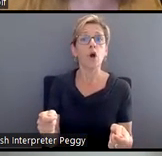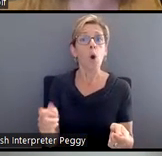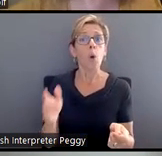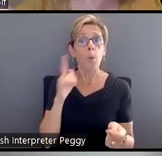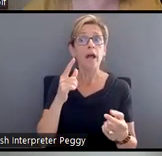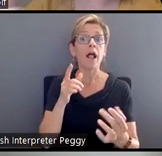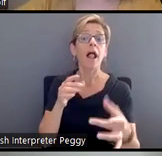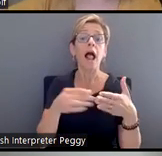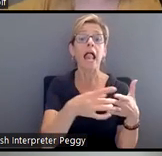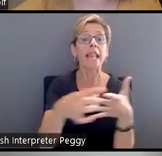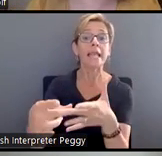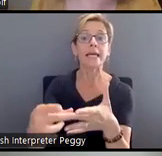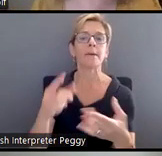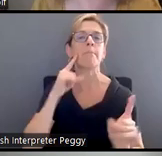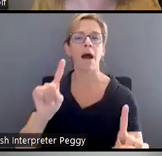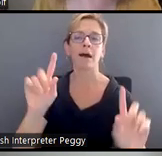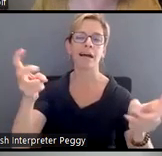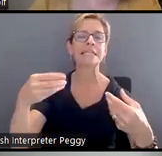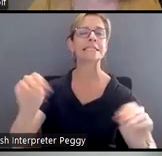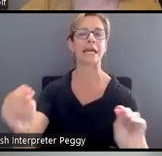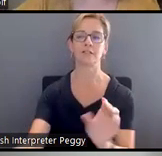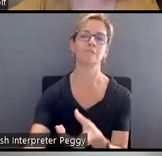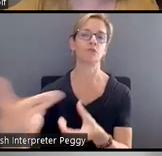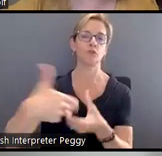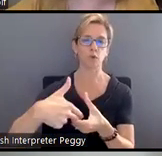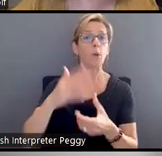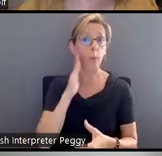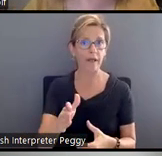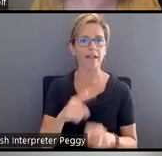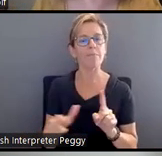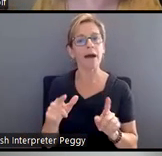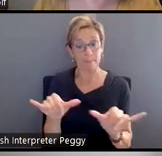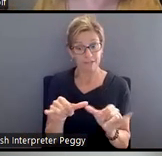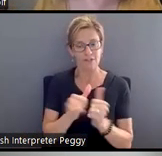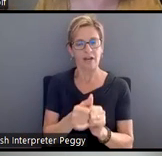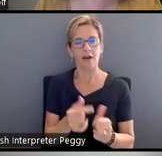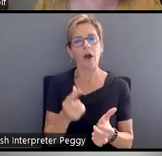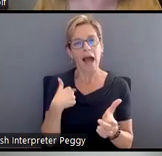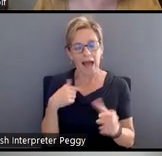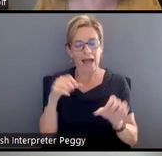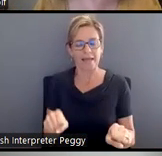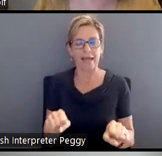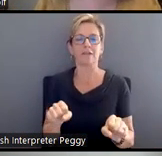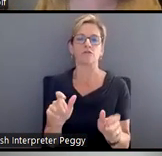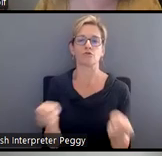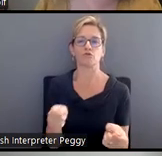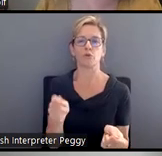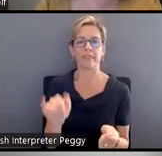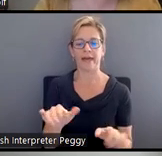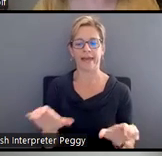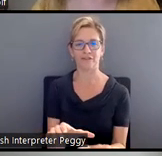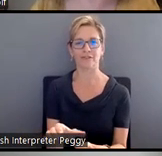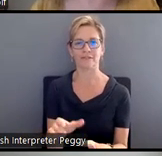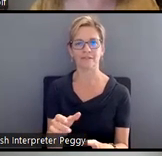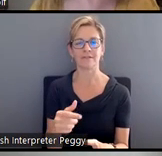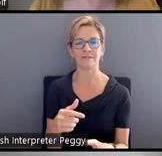sales, and they will lead to participants signing up, and they will lead to employers signing up, but you don't actually have control over how